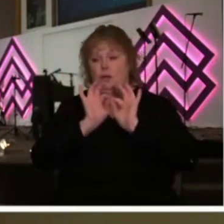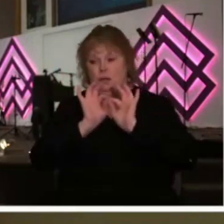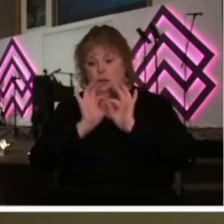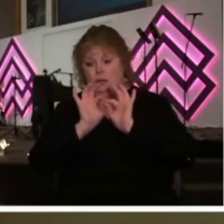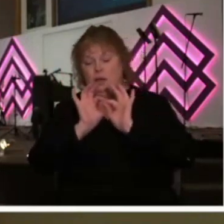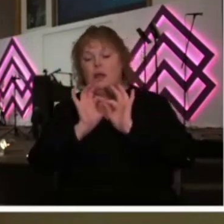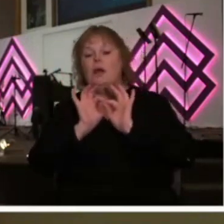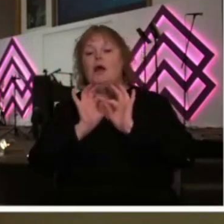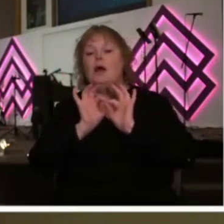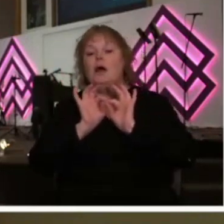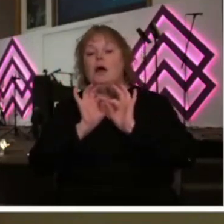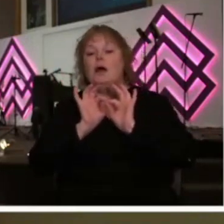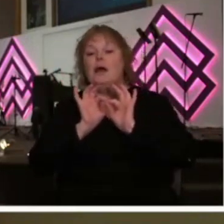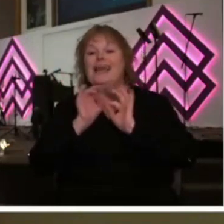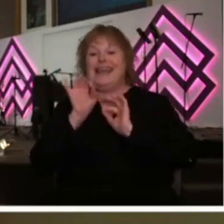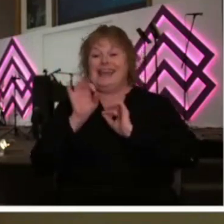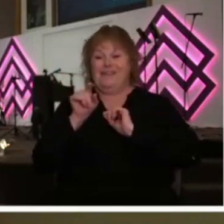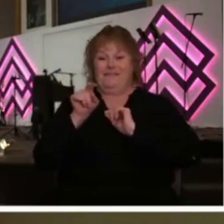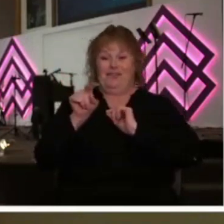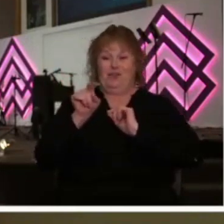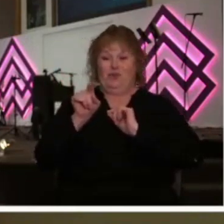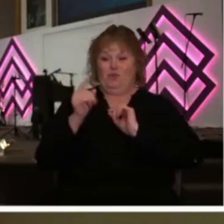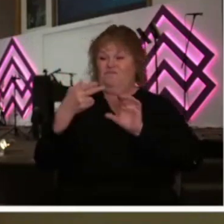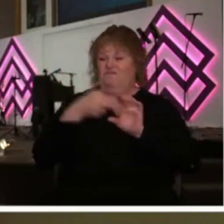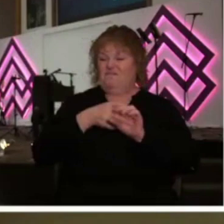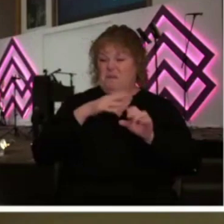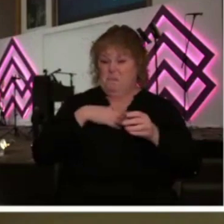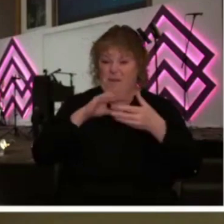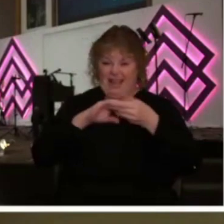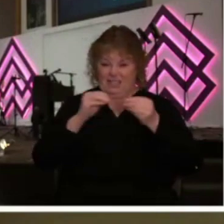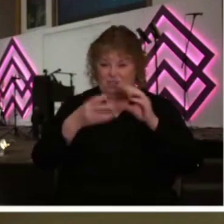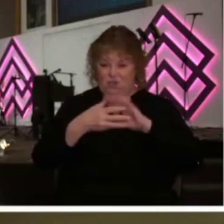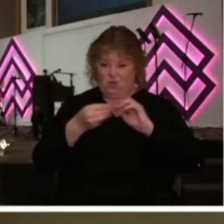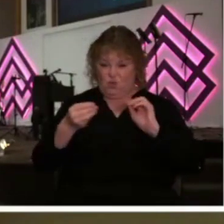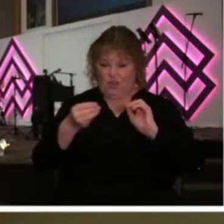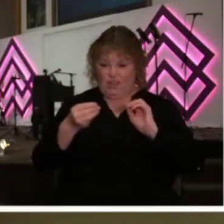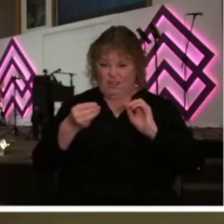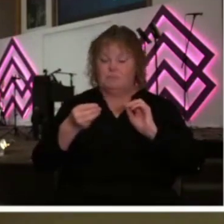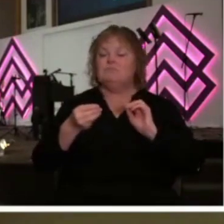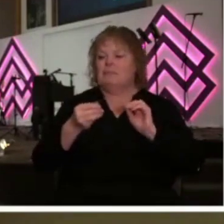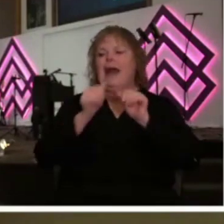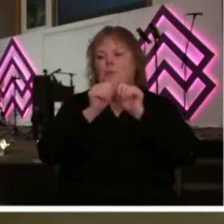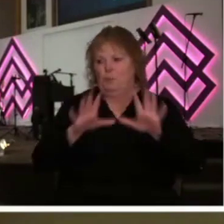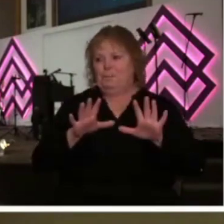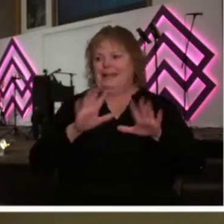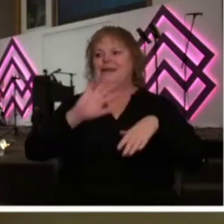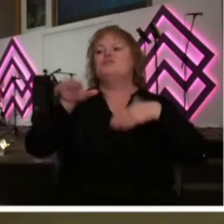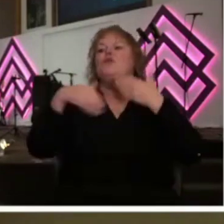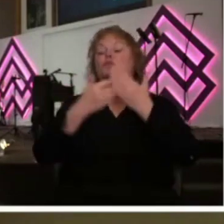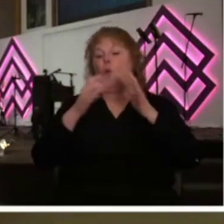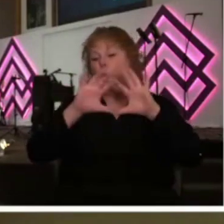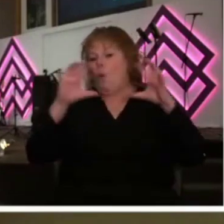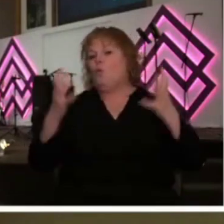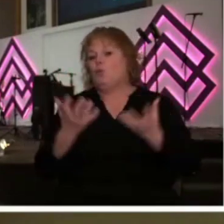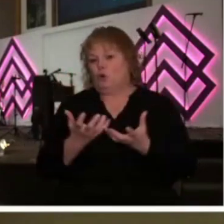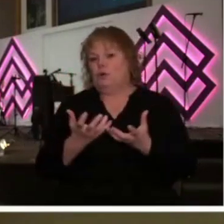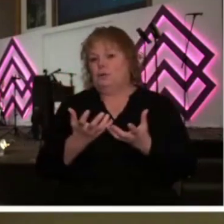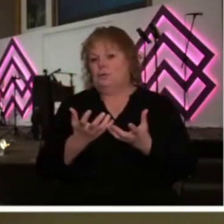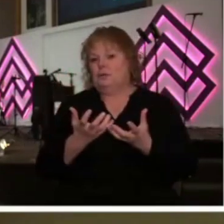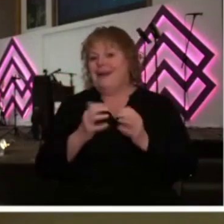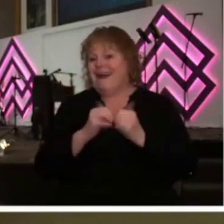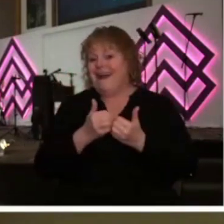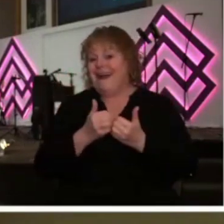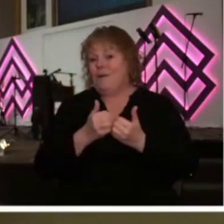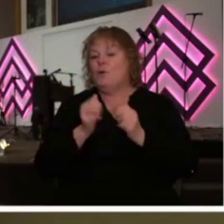you, Abraham, that if you will be part of my story, I'm going to bless the whole world through